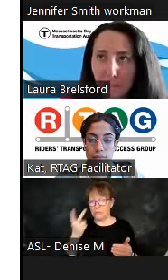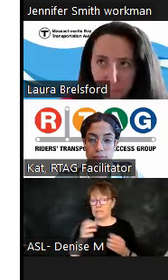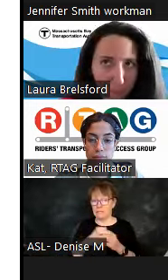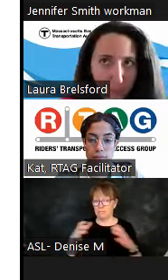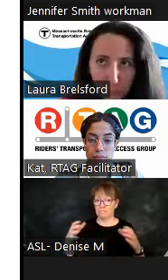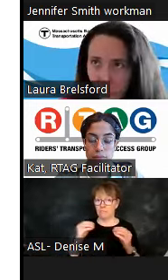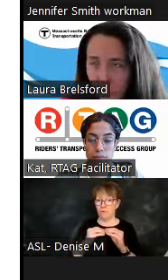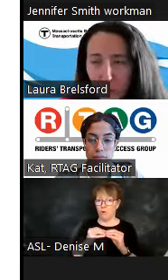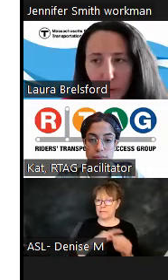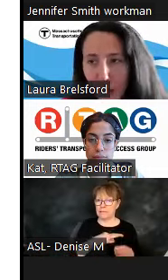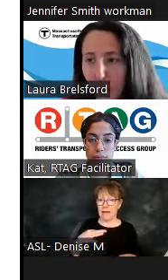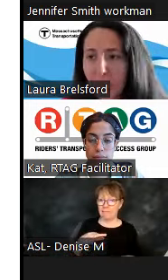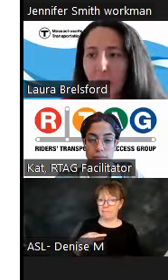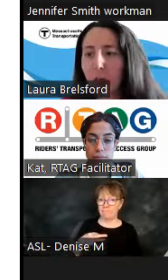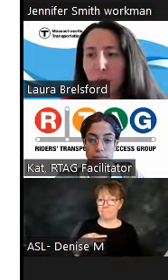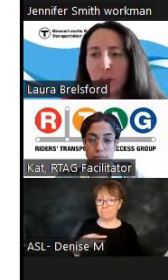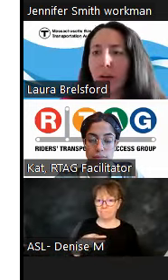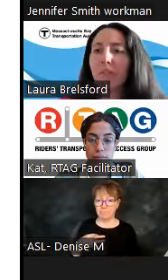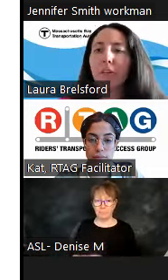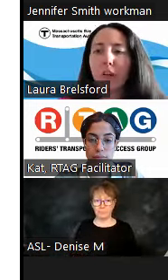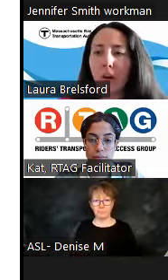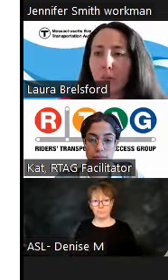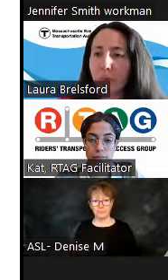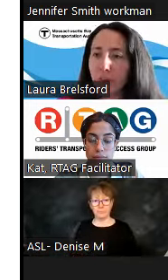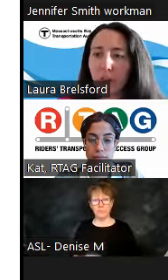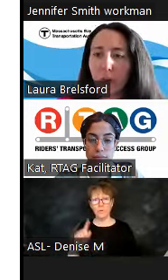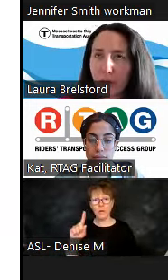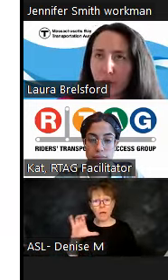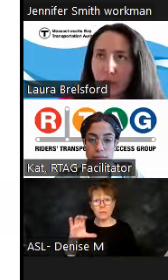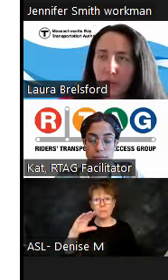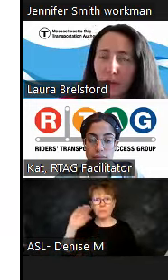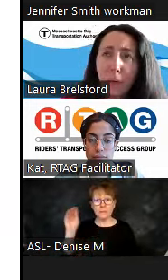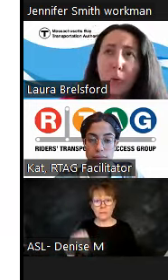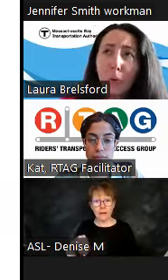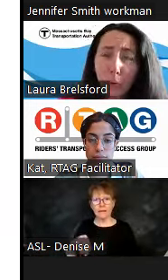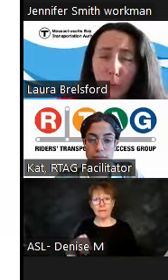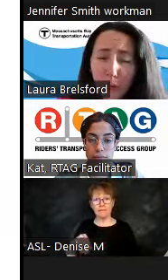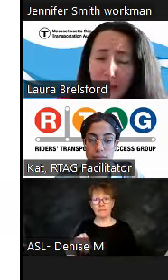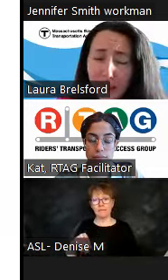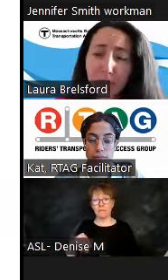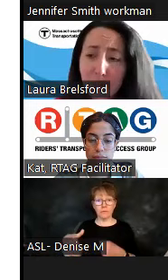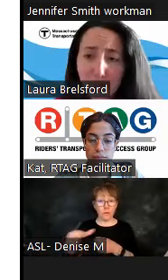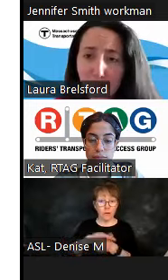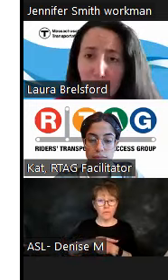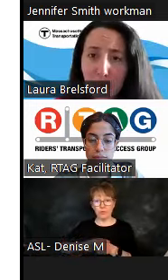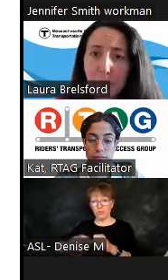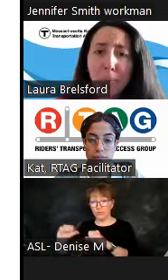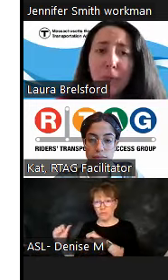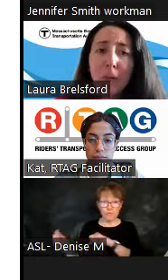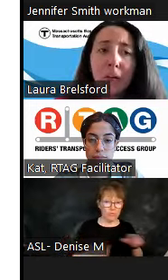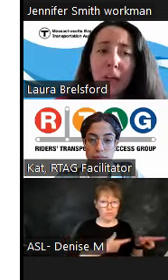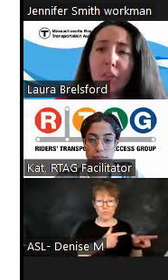but there will not be 100% coverage at 100% of locations. When you can't find